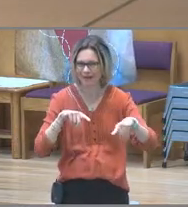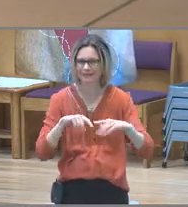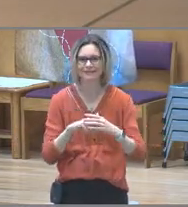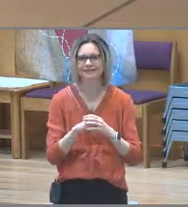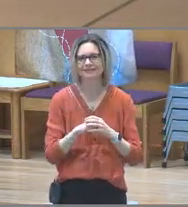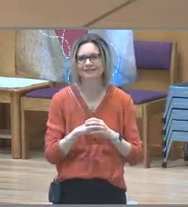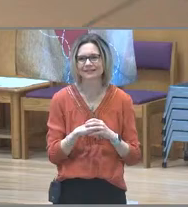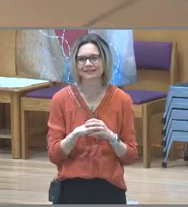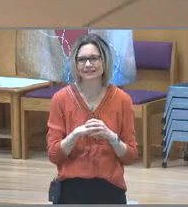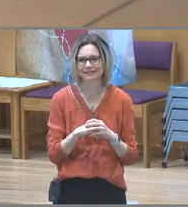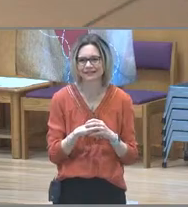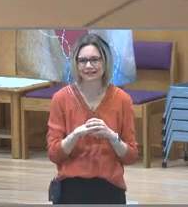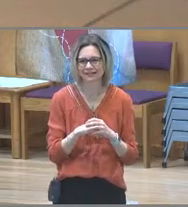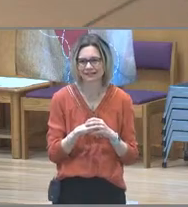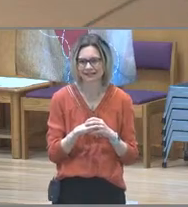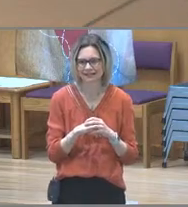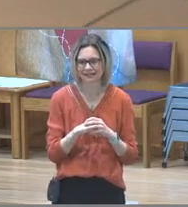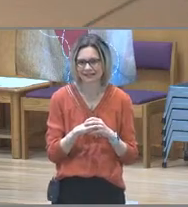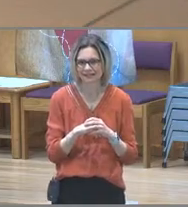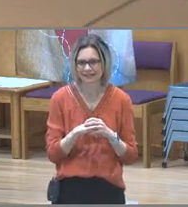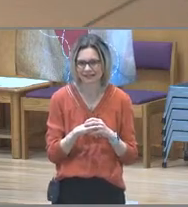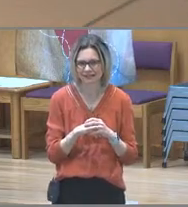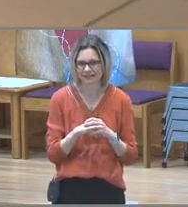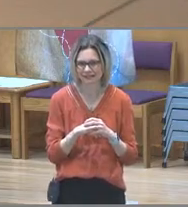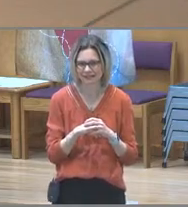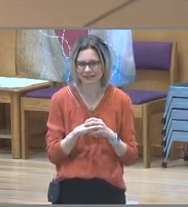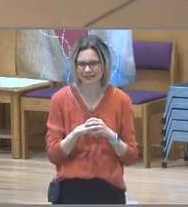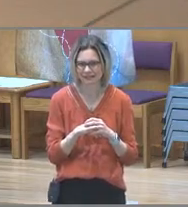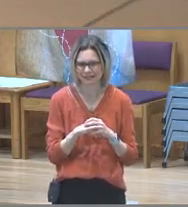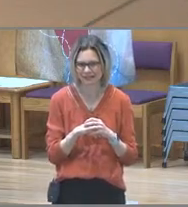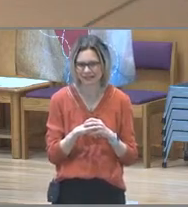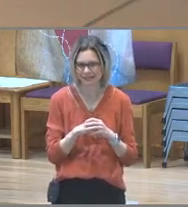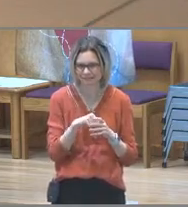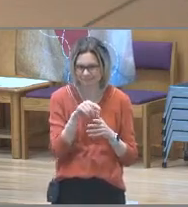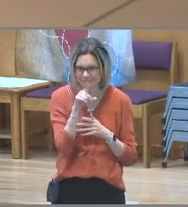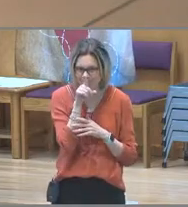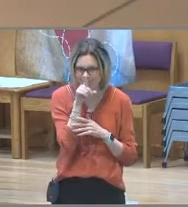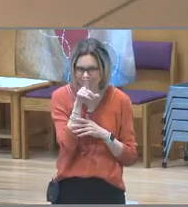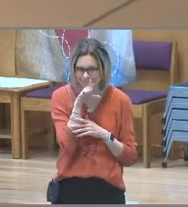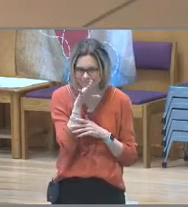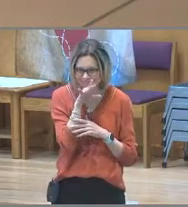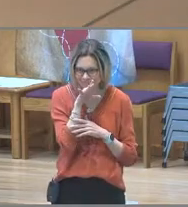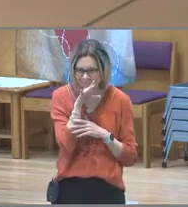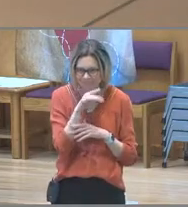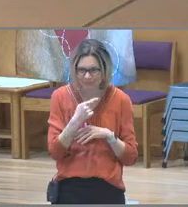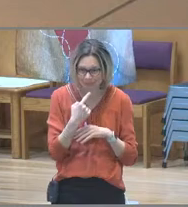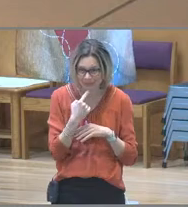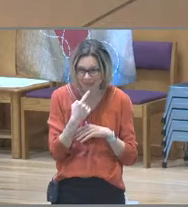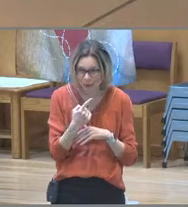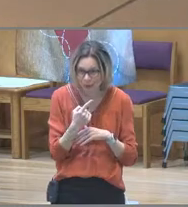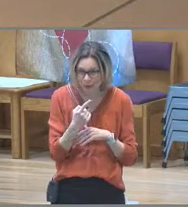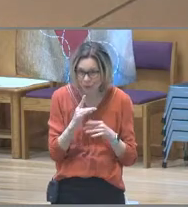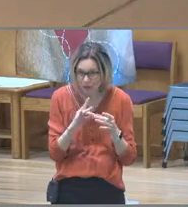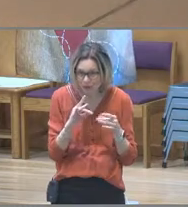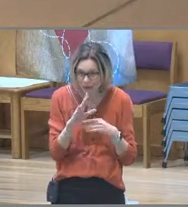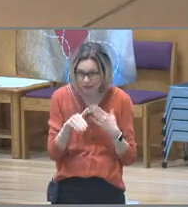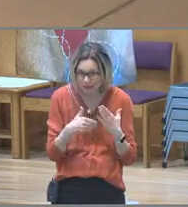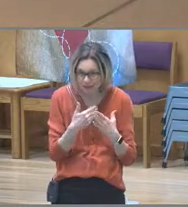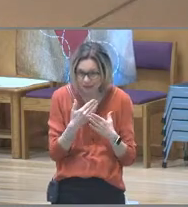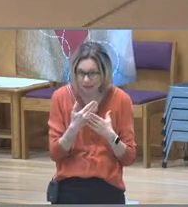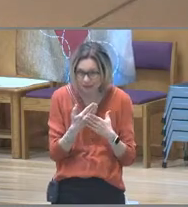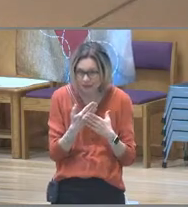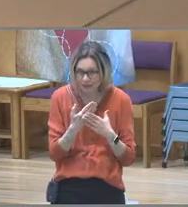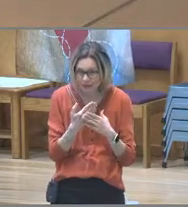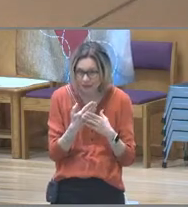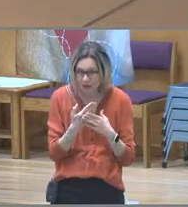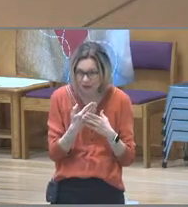will, don't let them hear this right now, okay? Don't let them hear now, but I'm going to tell you only. Let's all of us here in the